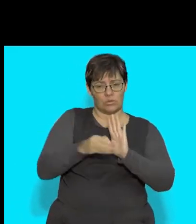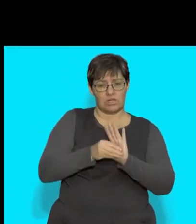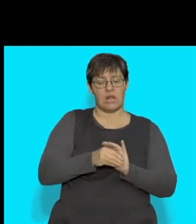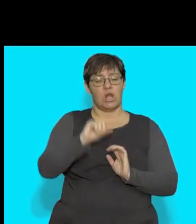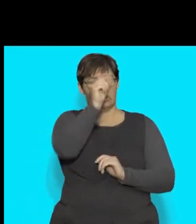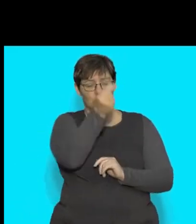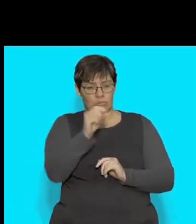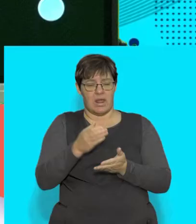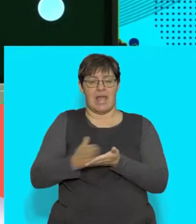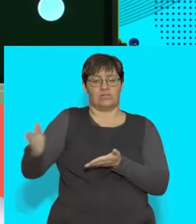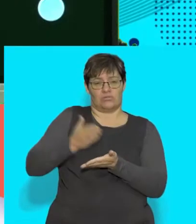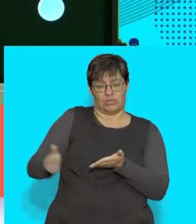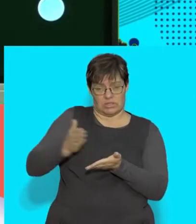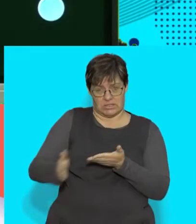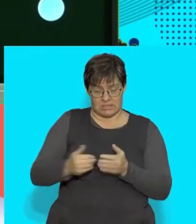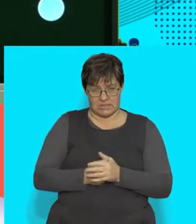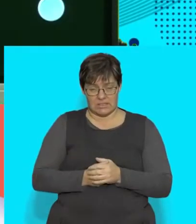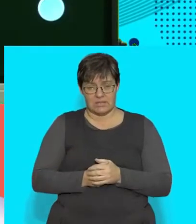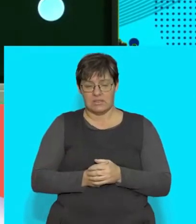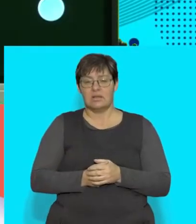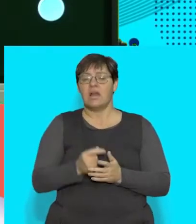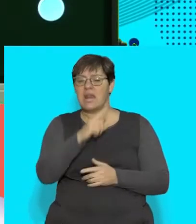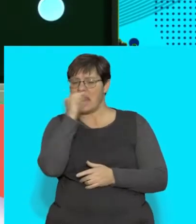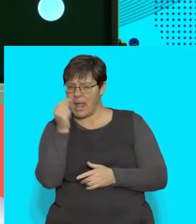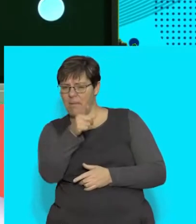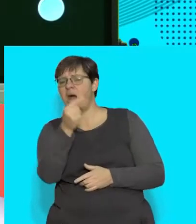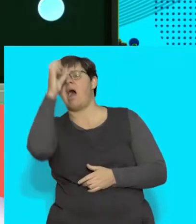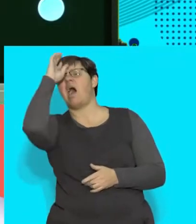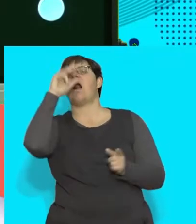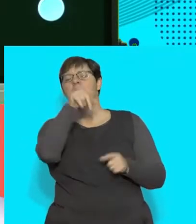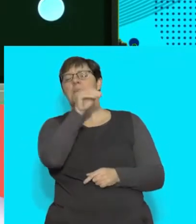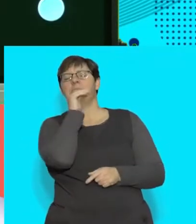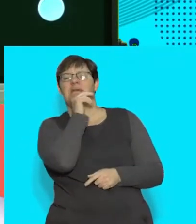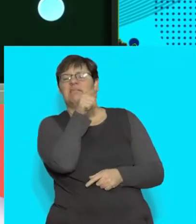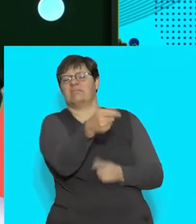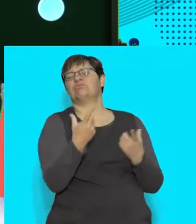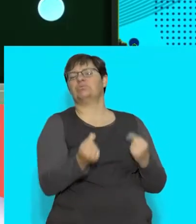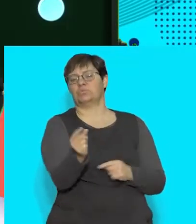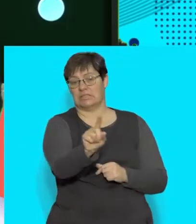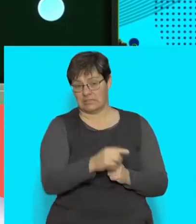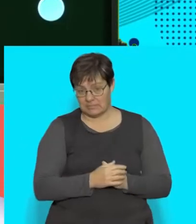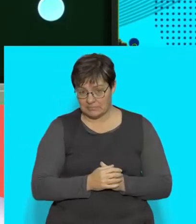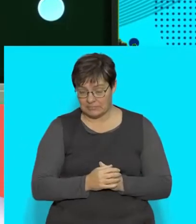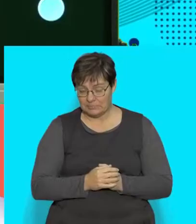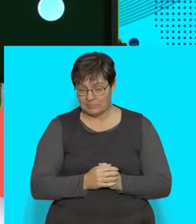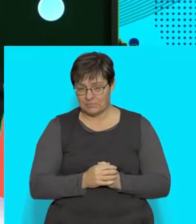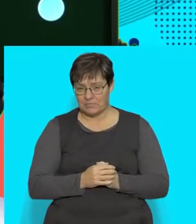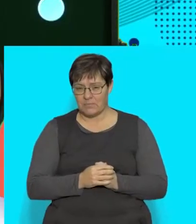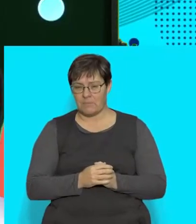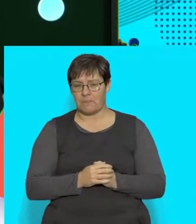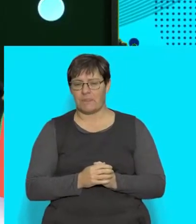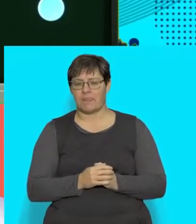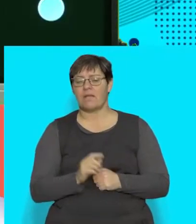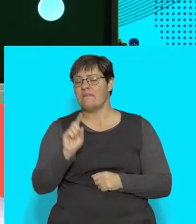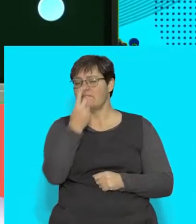tubular excretion. The name very often gives a hint of exactly what is happening. Okay, so